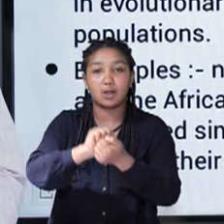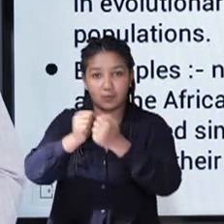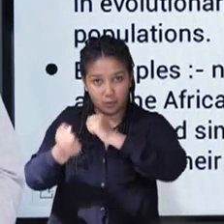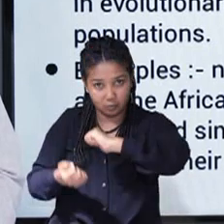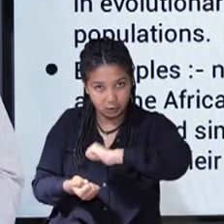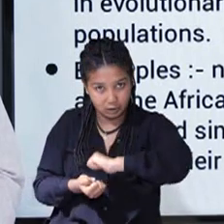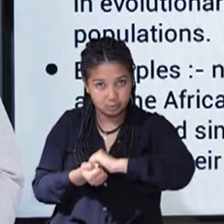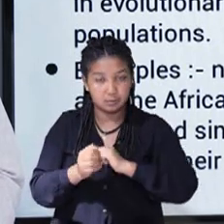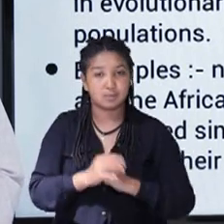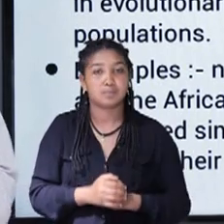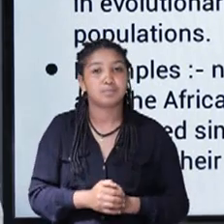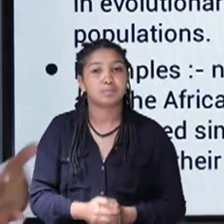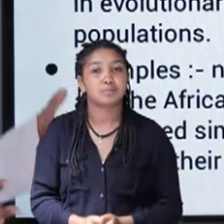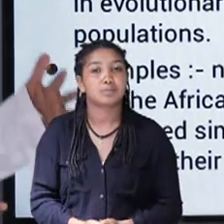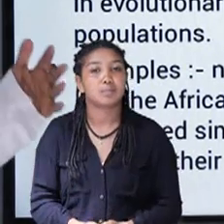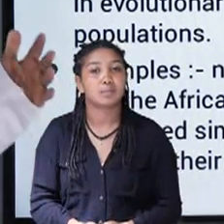evolution.